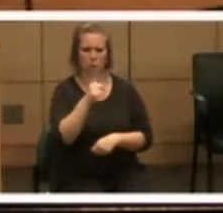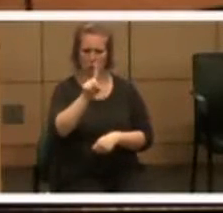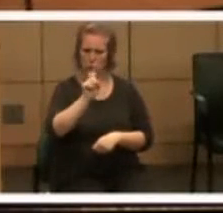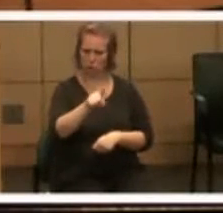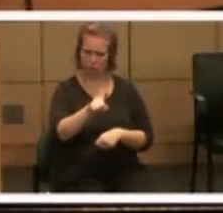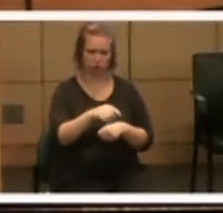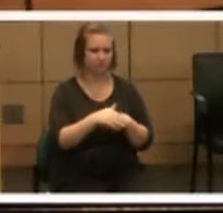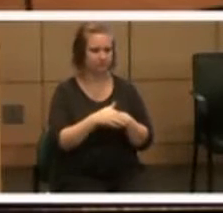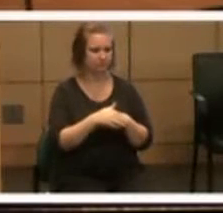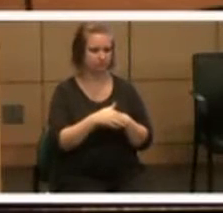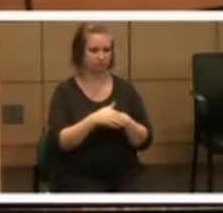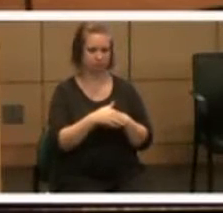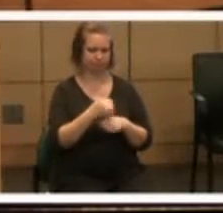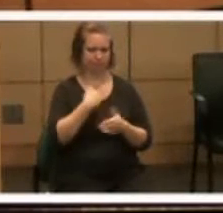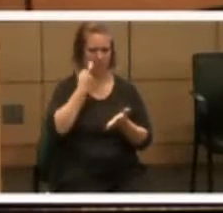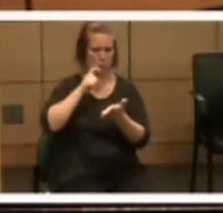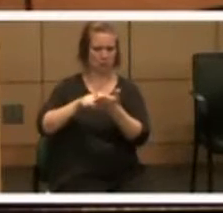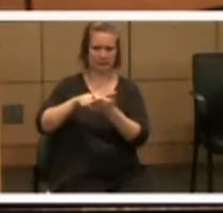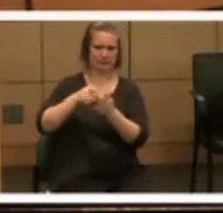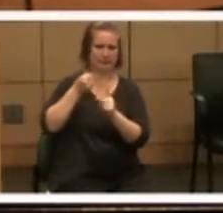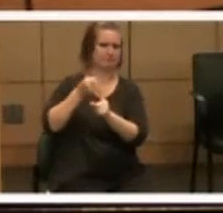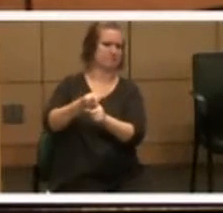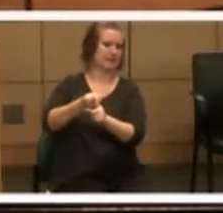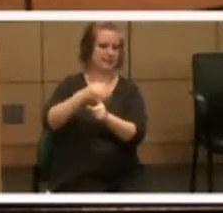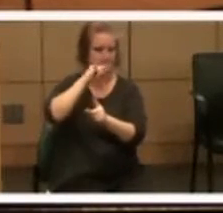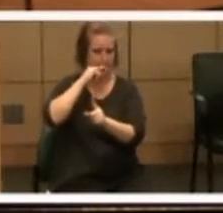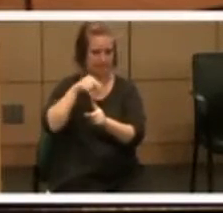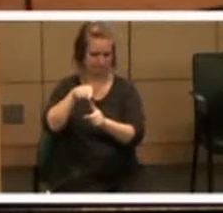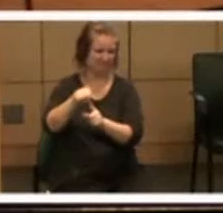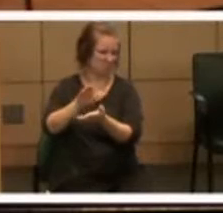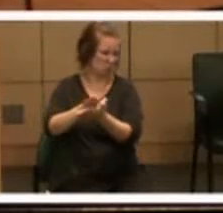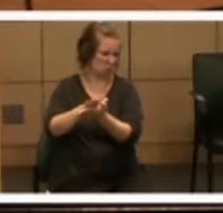one impact I see in the schools is